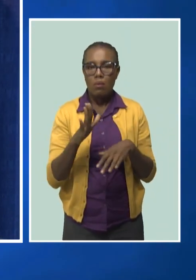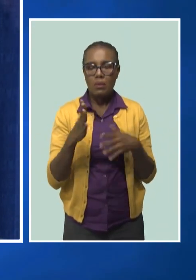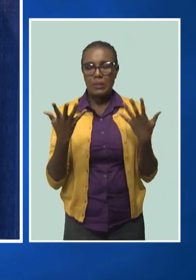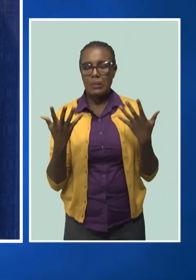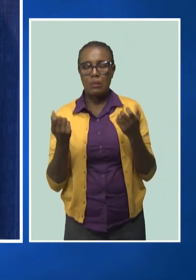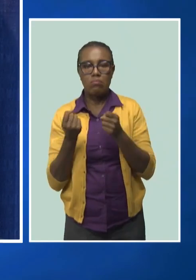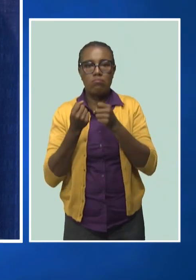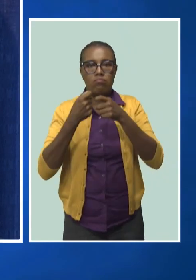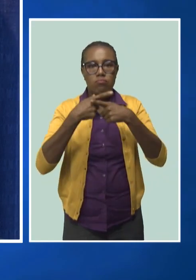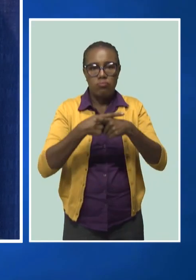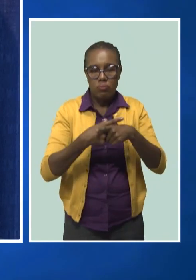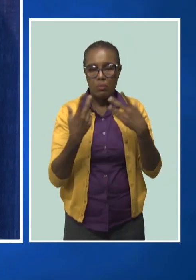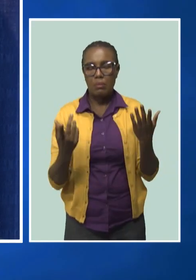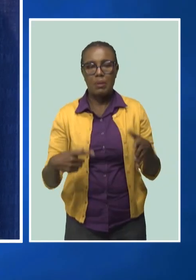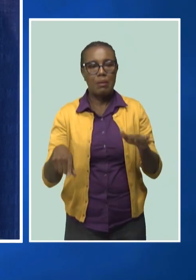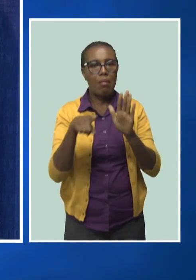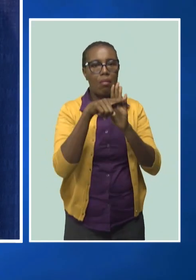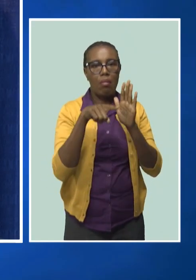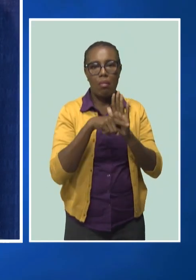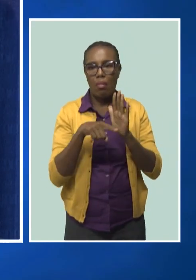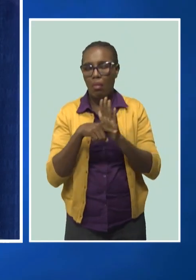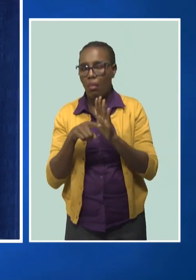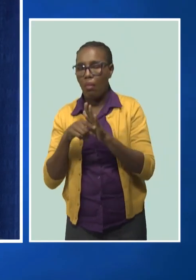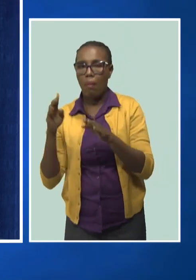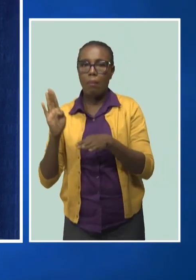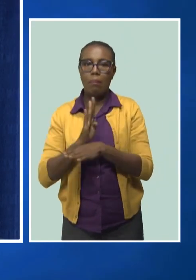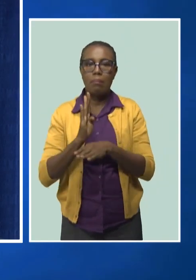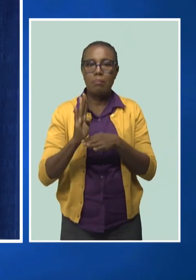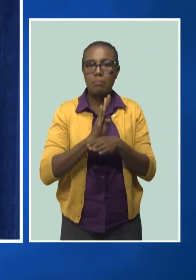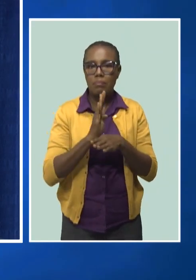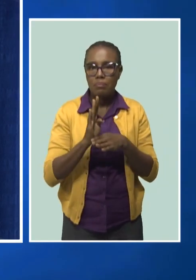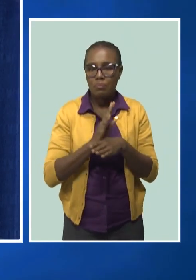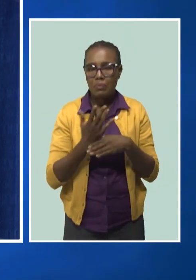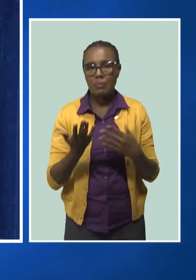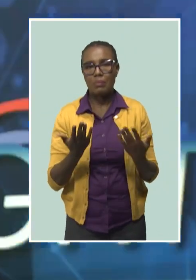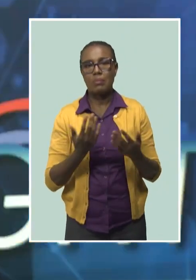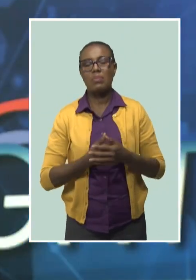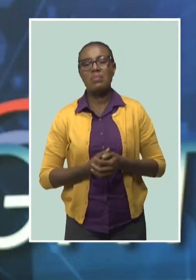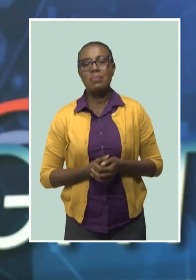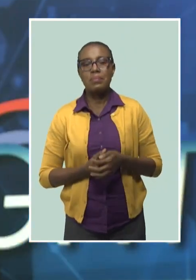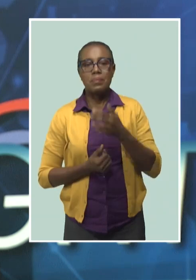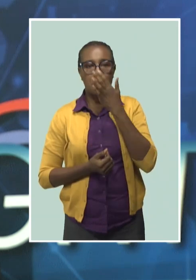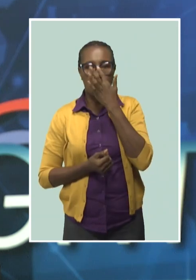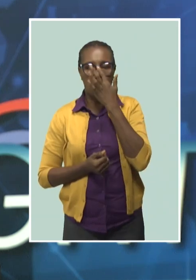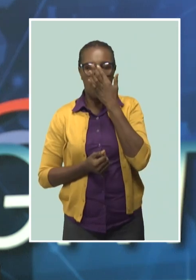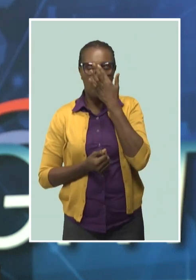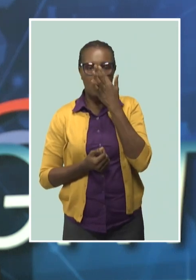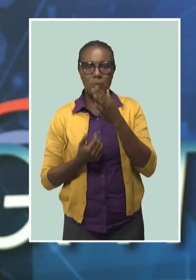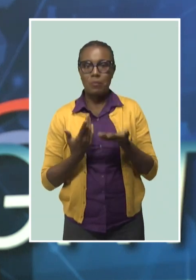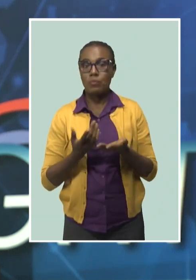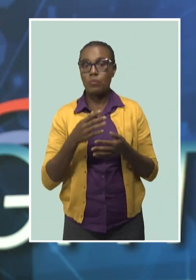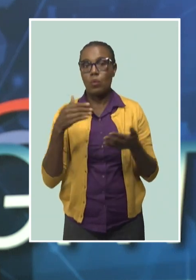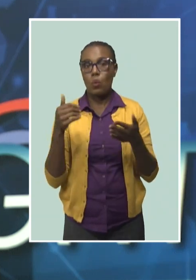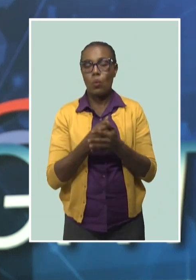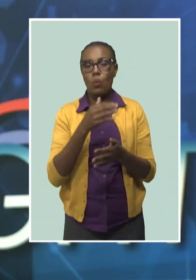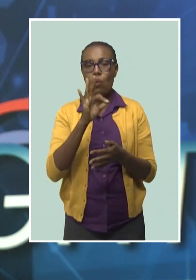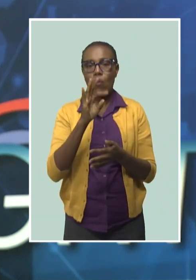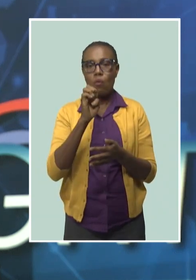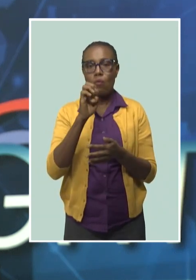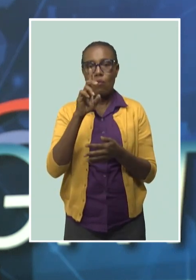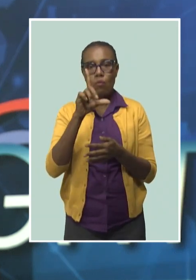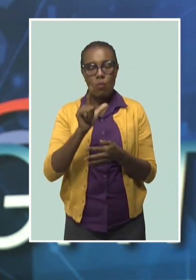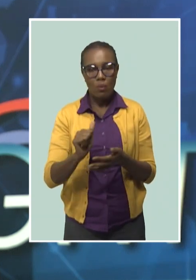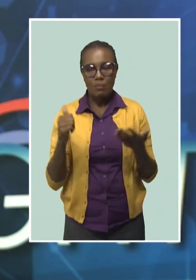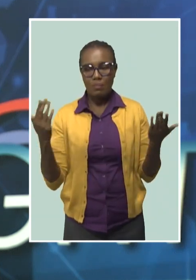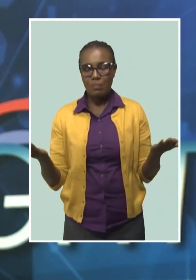even more negative business facilitation issues than intended. A new fuel is now available to